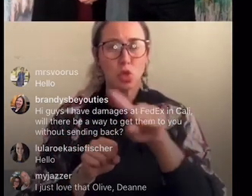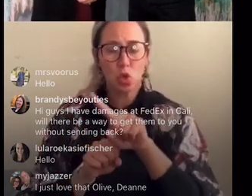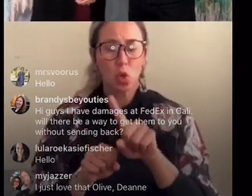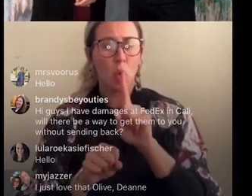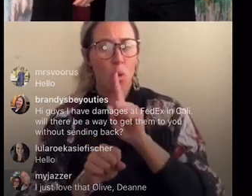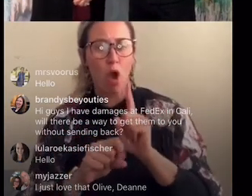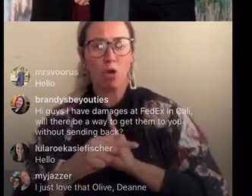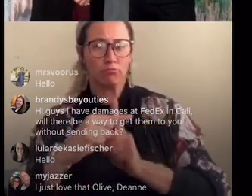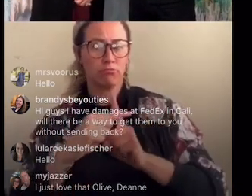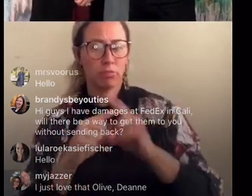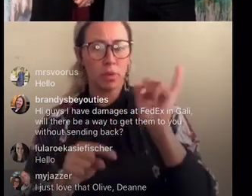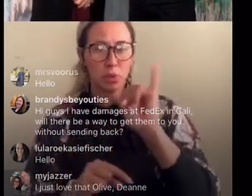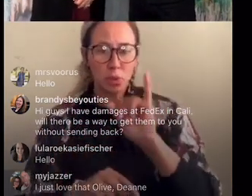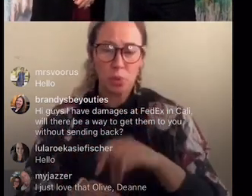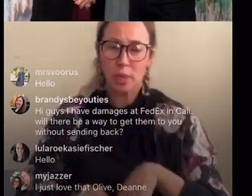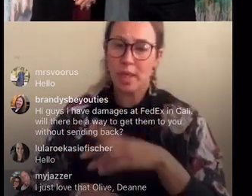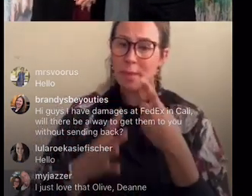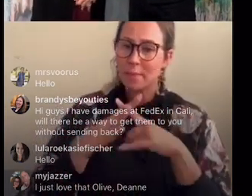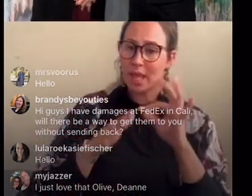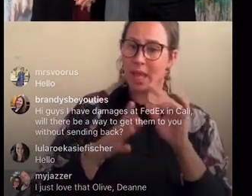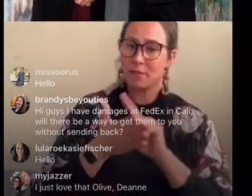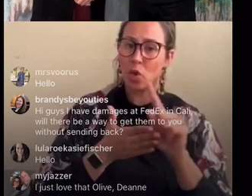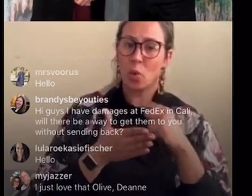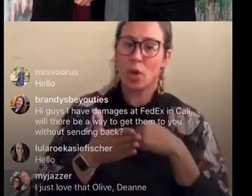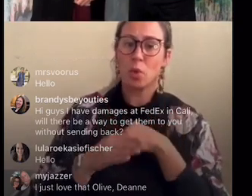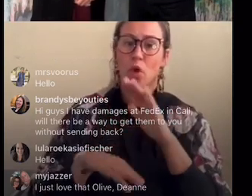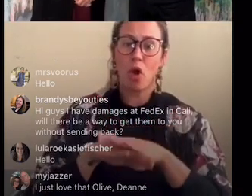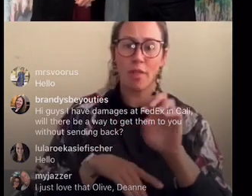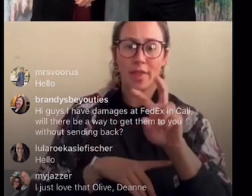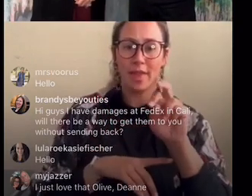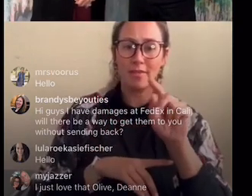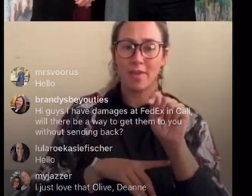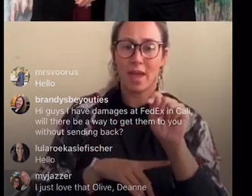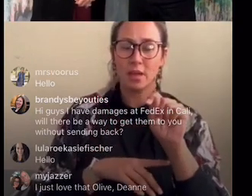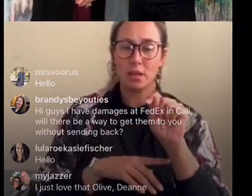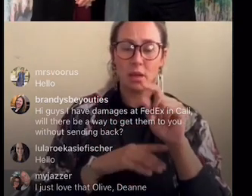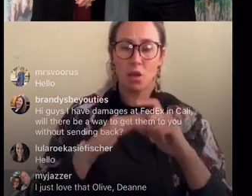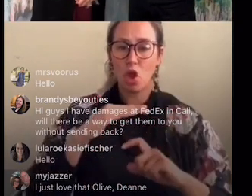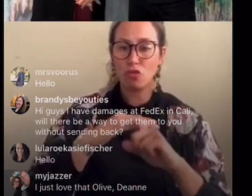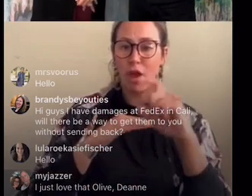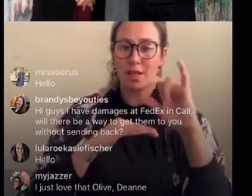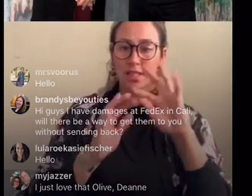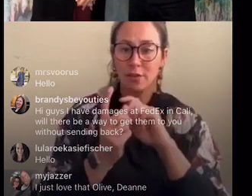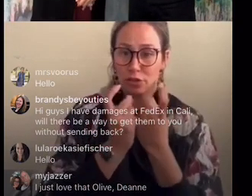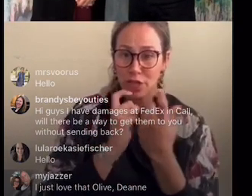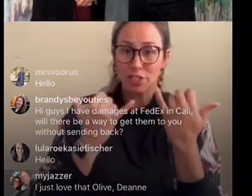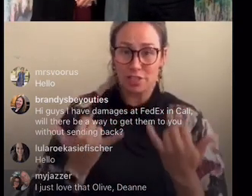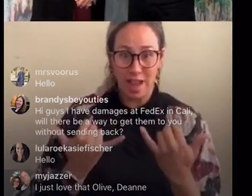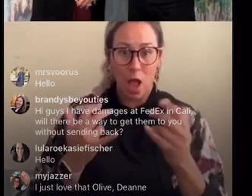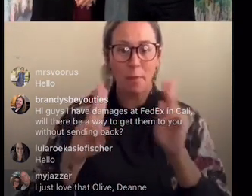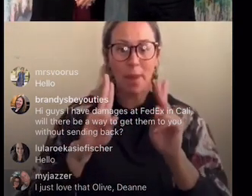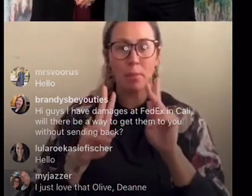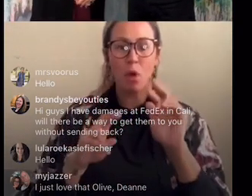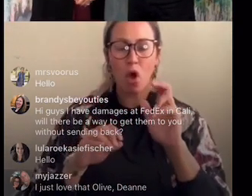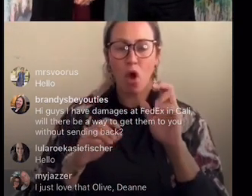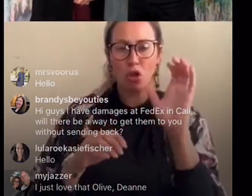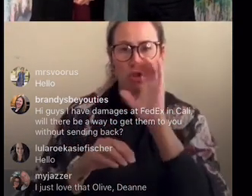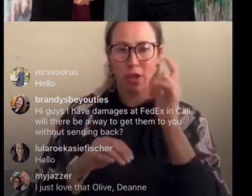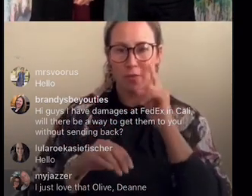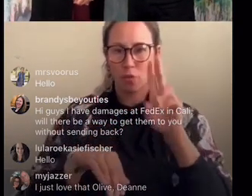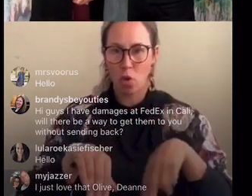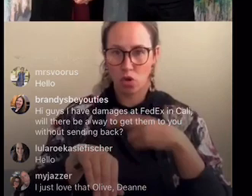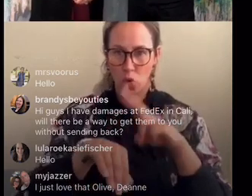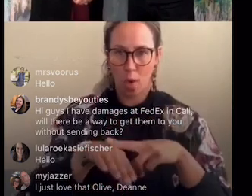beginning of the week, I said we were on the event horizon of change. We're now in it. People are now looking for normalcy. They're back